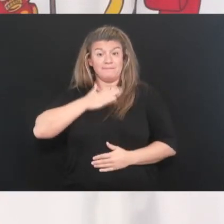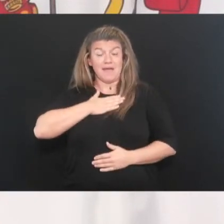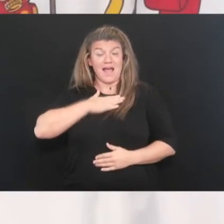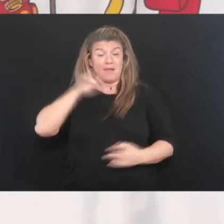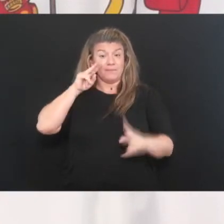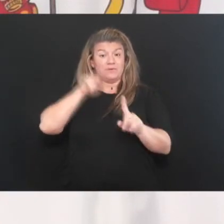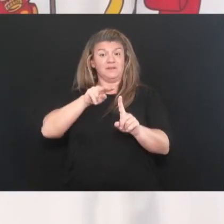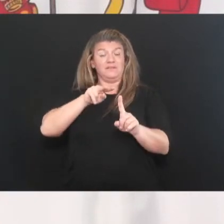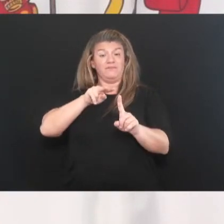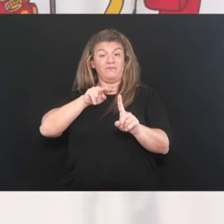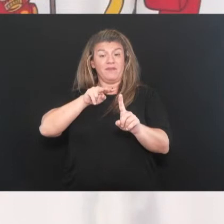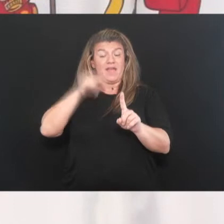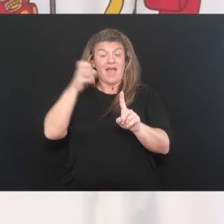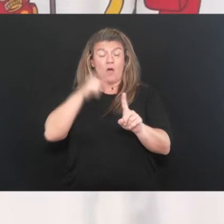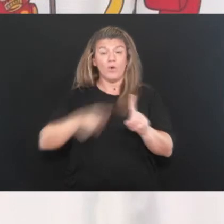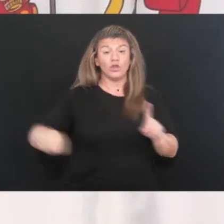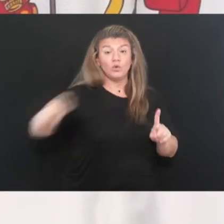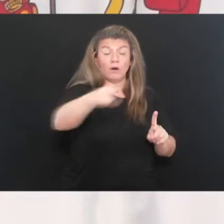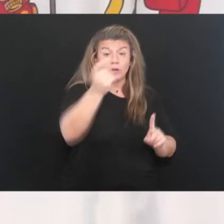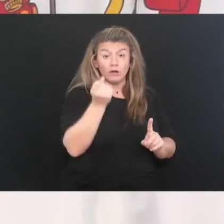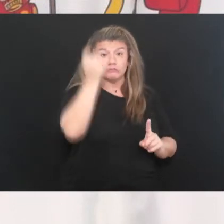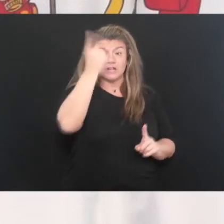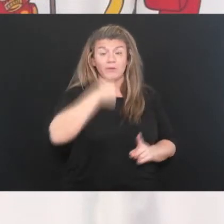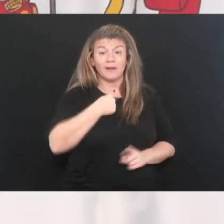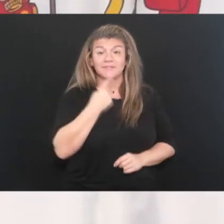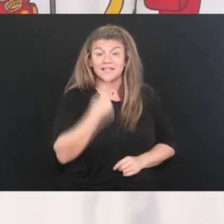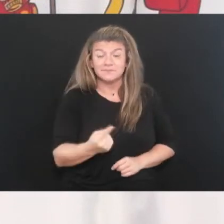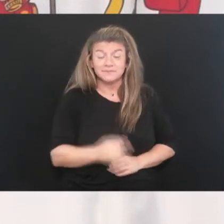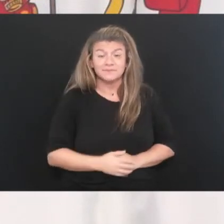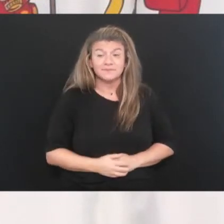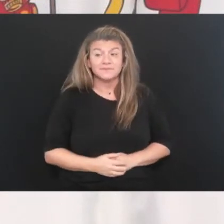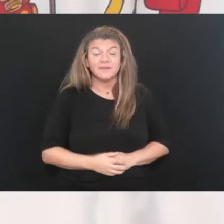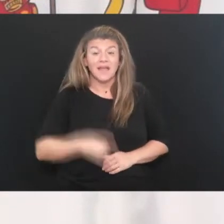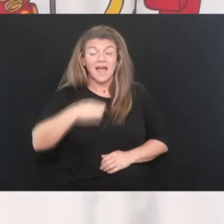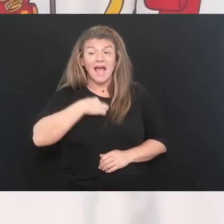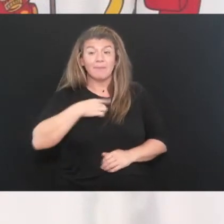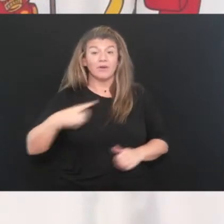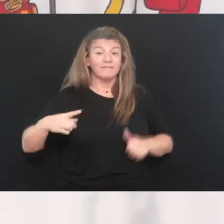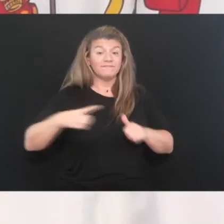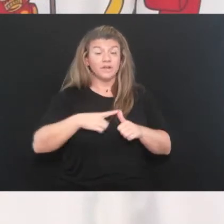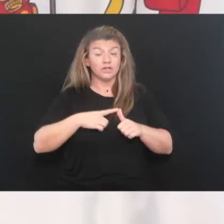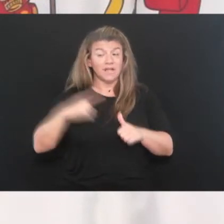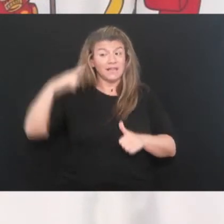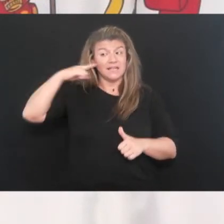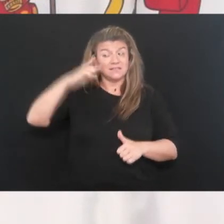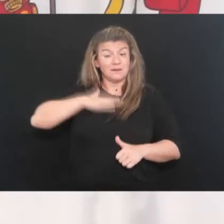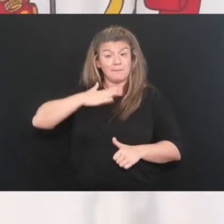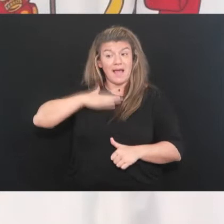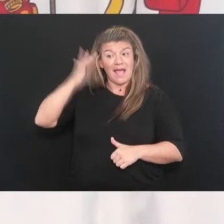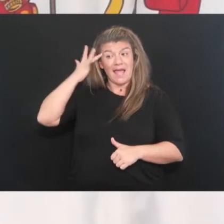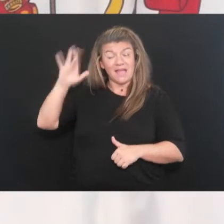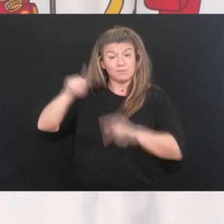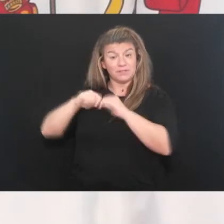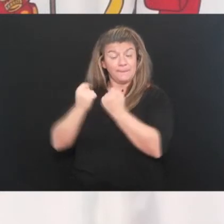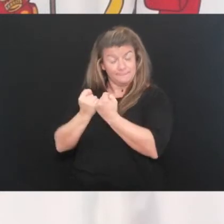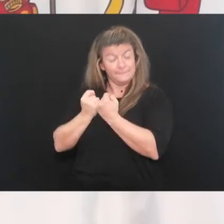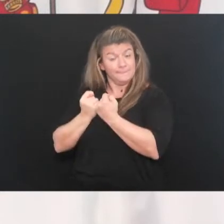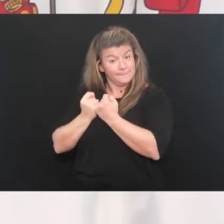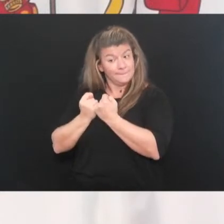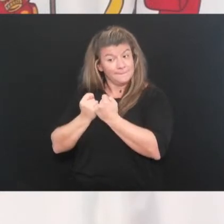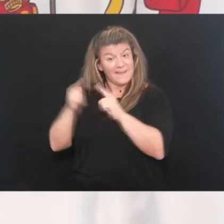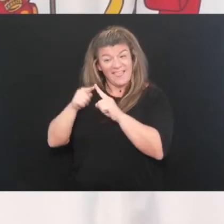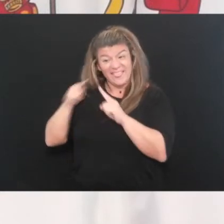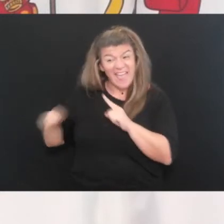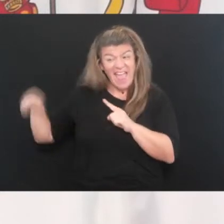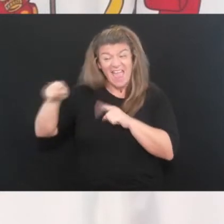standpoint, and I want everybody to hear this loud and clear, Jim Justice is going to first and foremost listen to the experts, because the experts work this